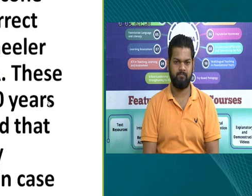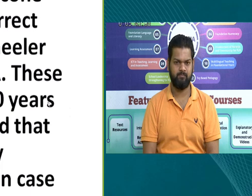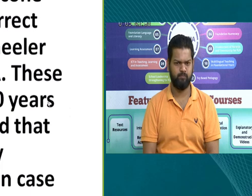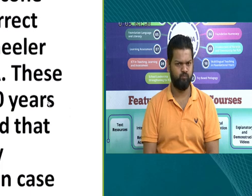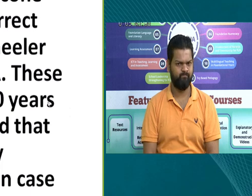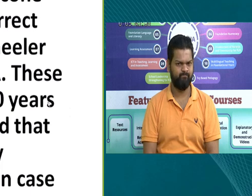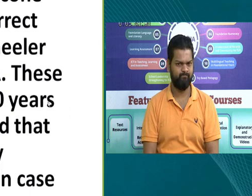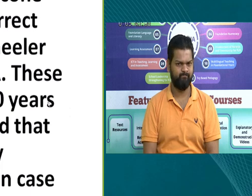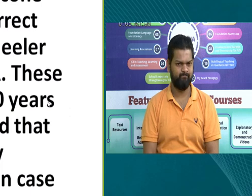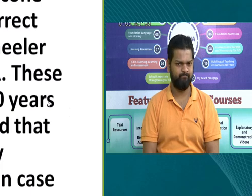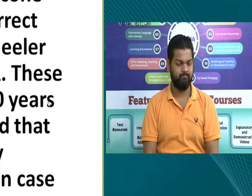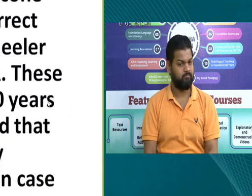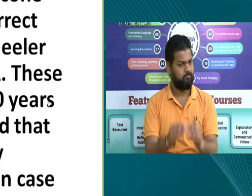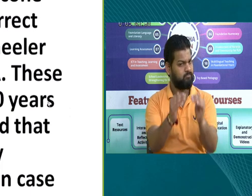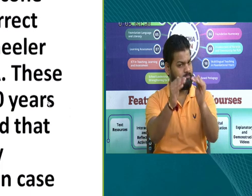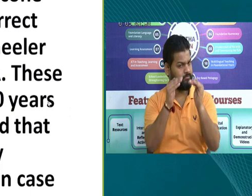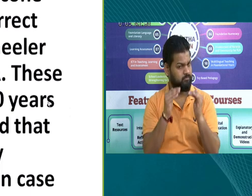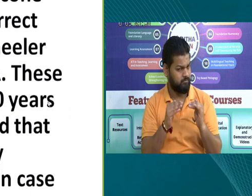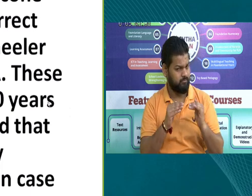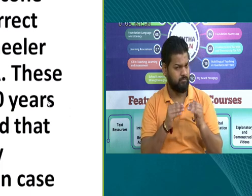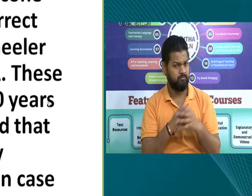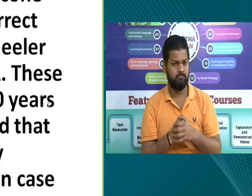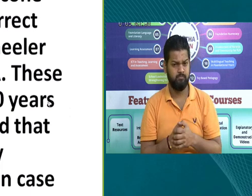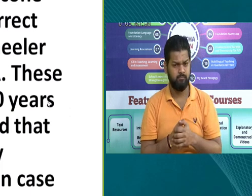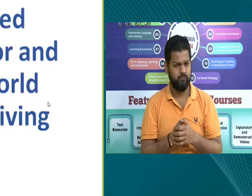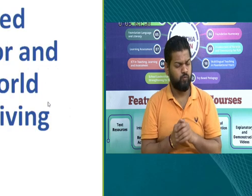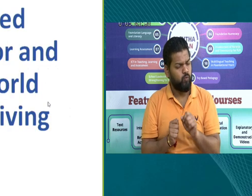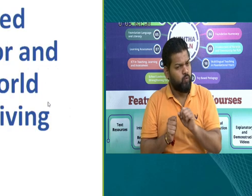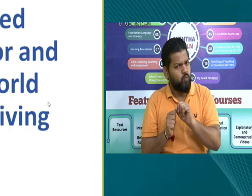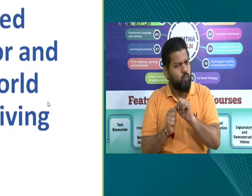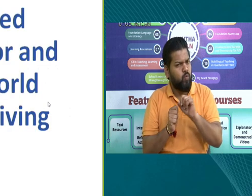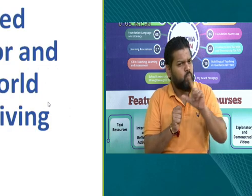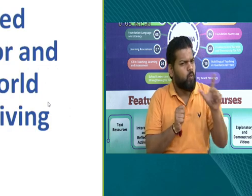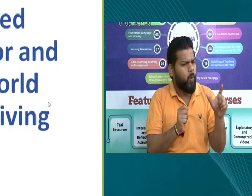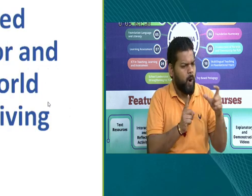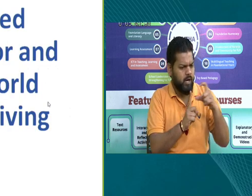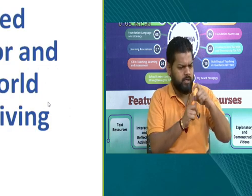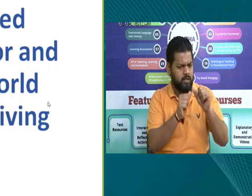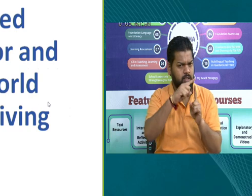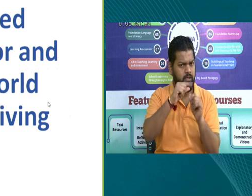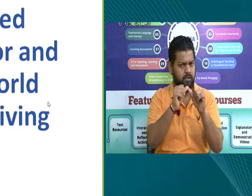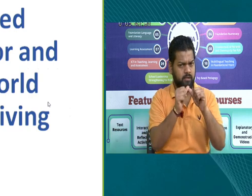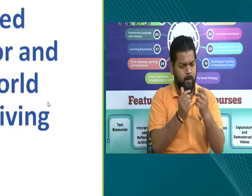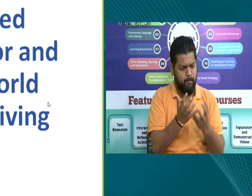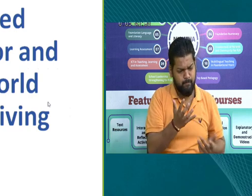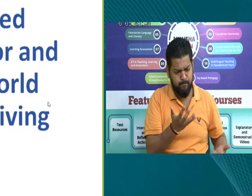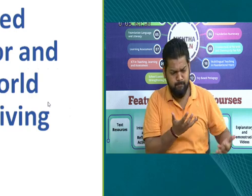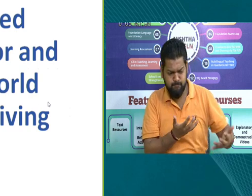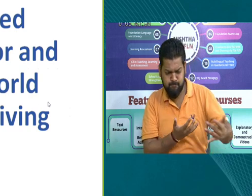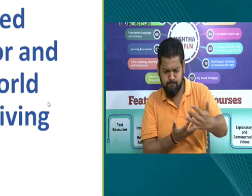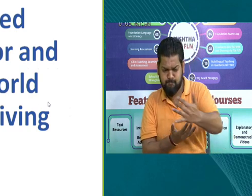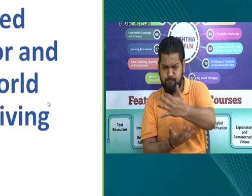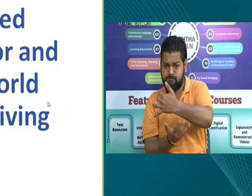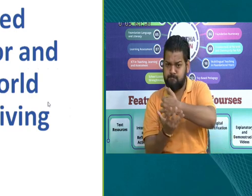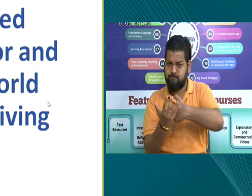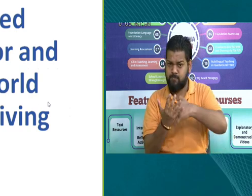Then, after gathering all information, he jumped into the glass